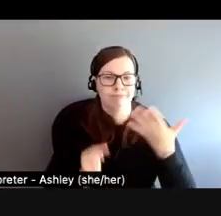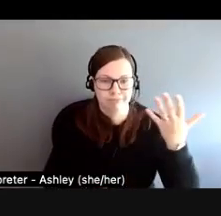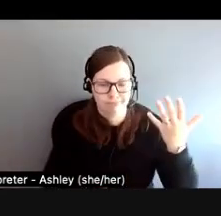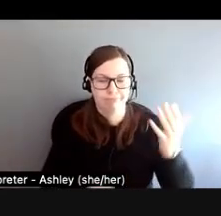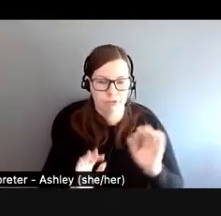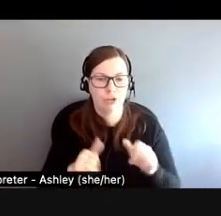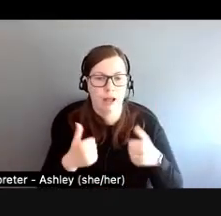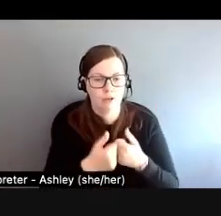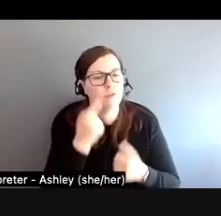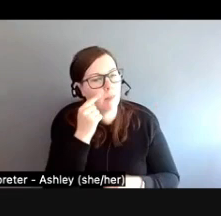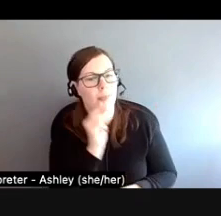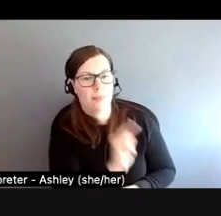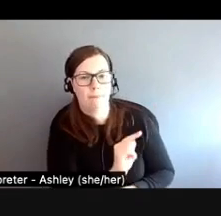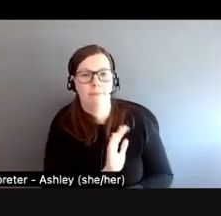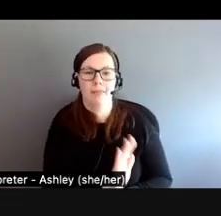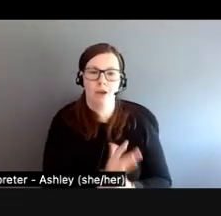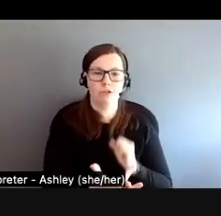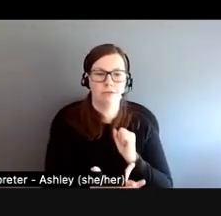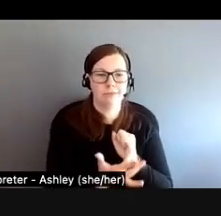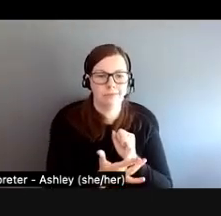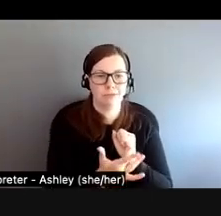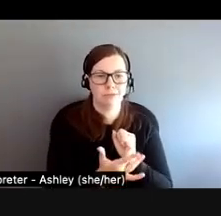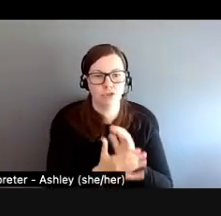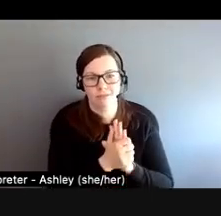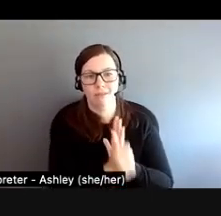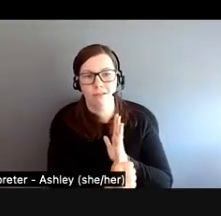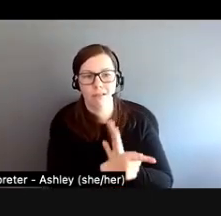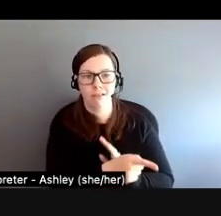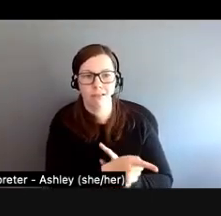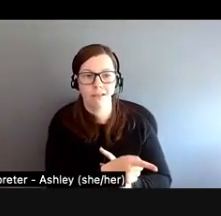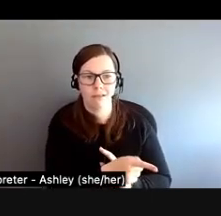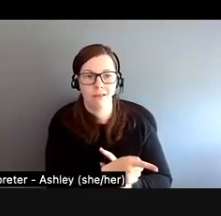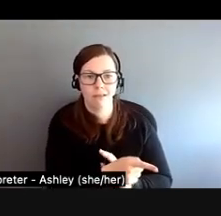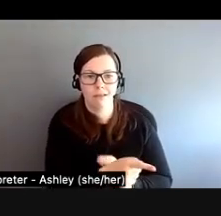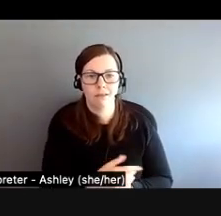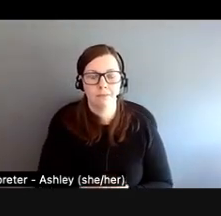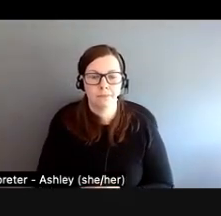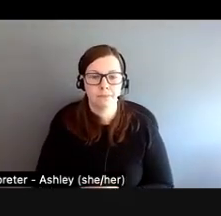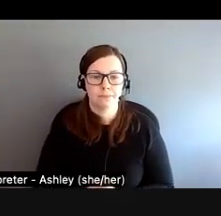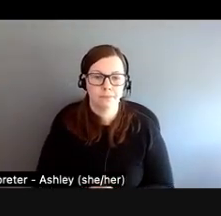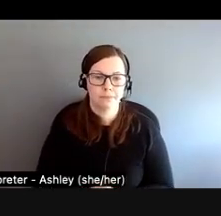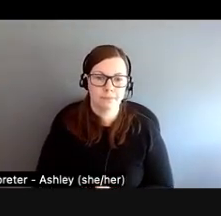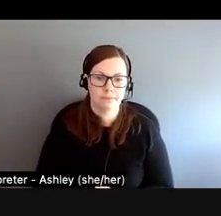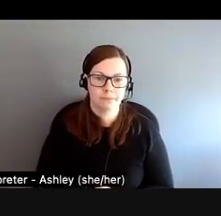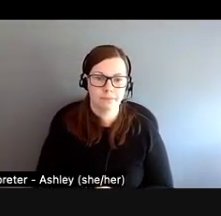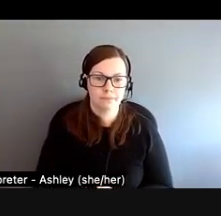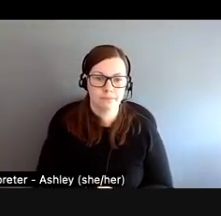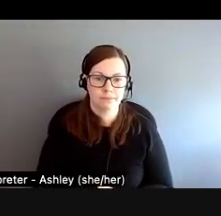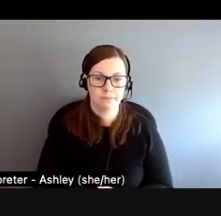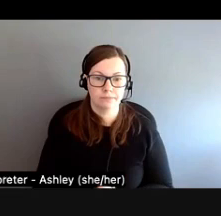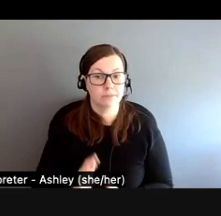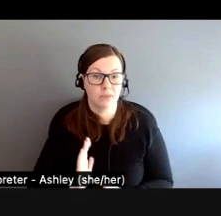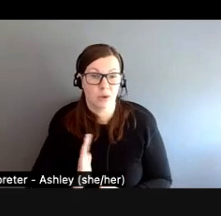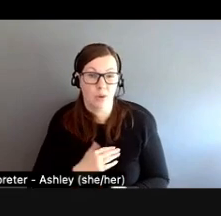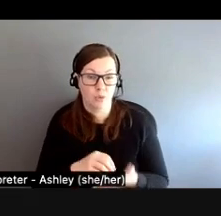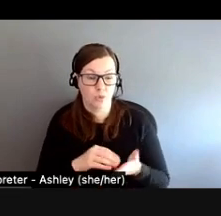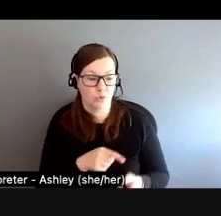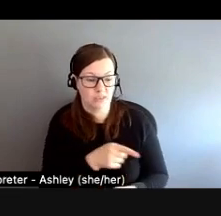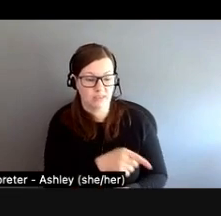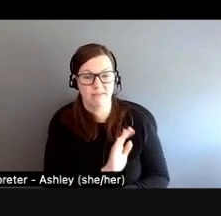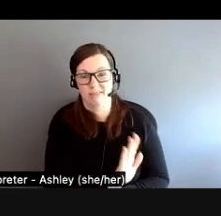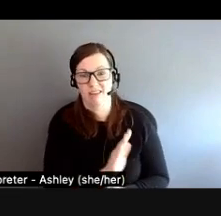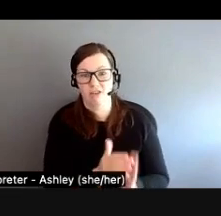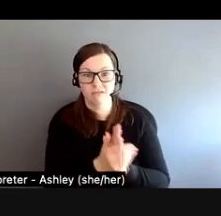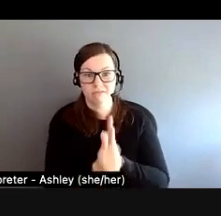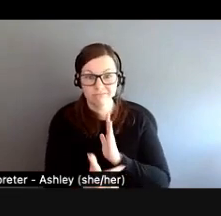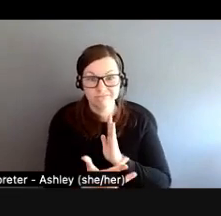challenges related to the digital skills, the low digital skills that our learners have, was something we